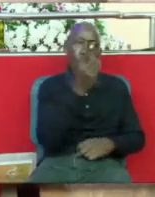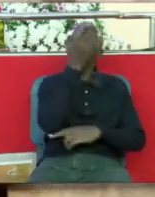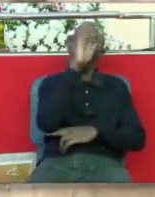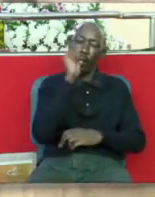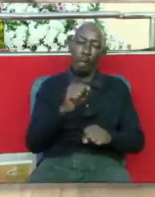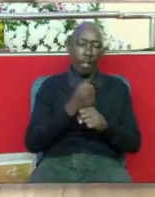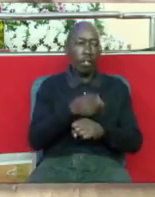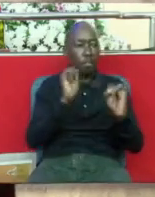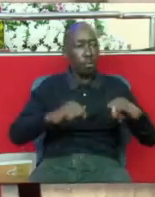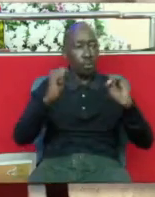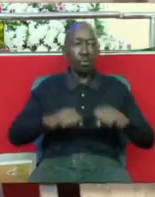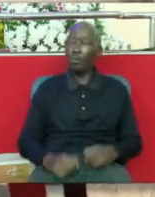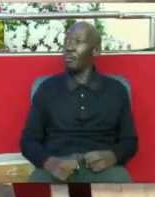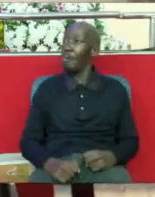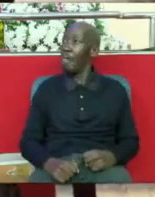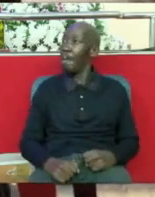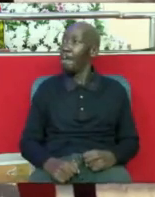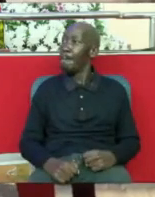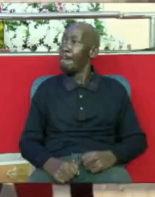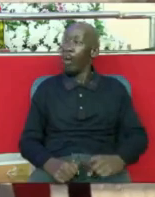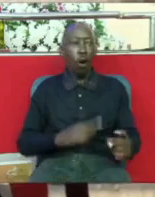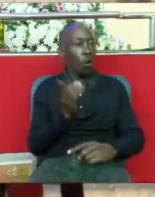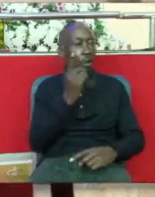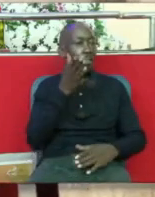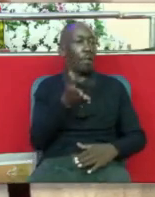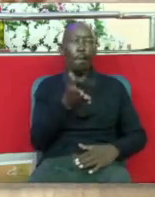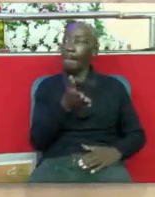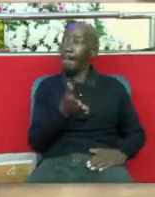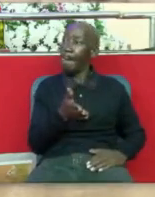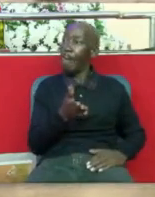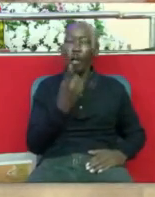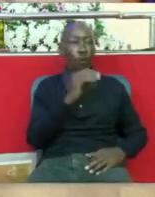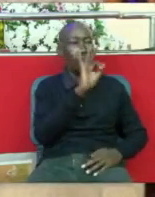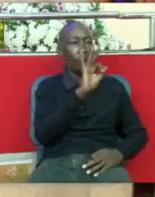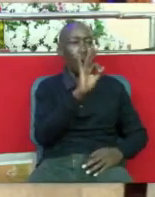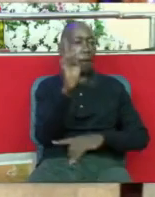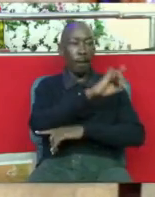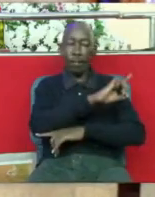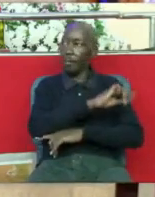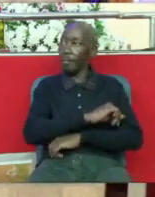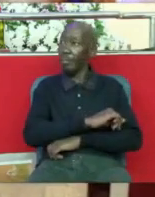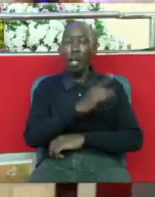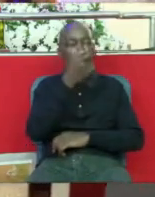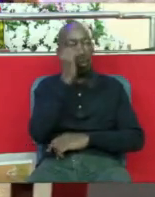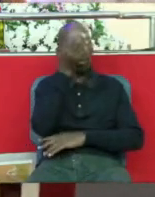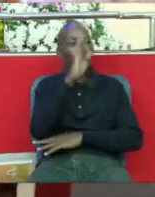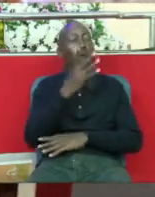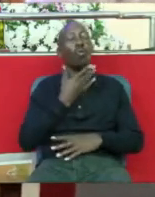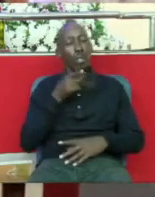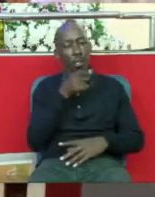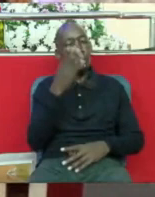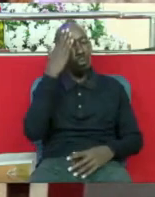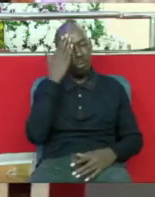possible. Kwamba ni Mungu tu angaliwezesha. So they were there. For 3 days. Kwa siku tatu. Because God wanted them to know.